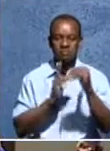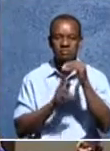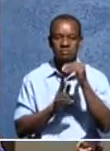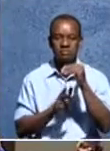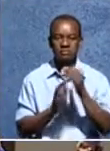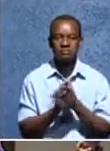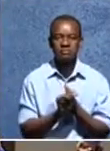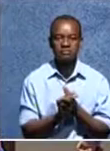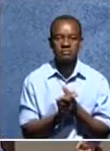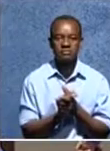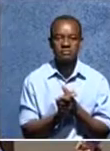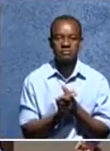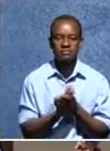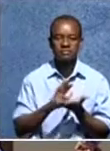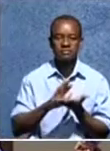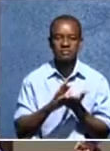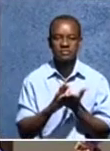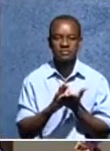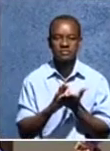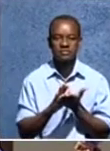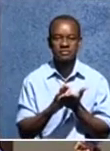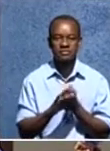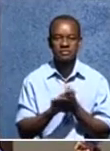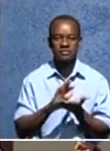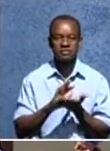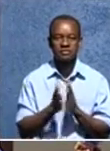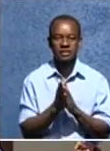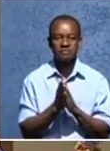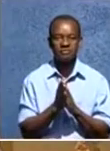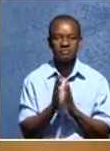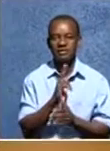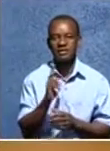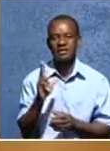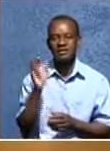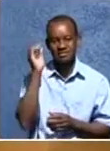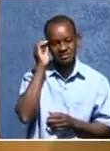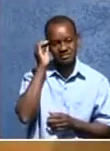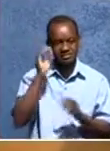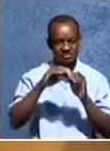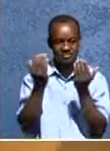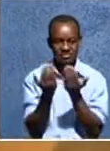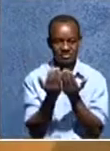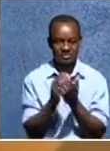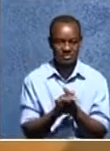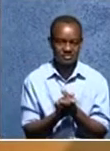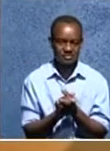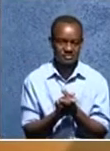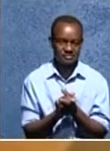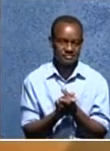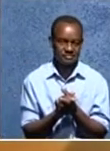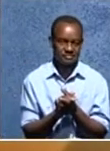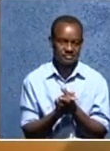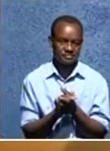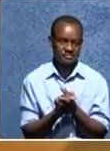become recognizable world-renowned brands? Well, the tourism sector is but one of the just short of 50